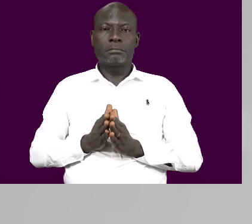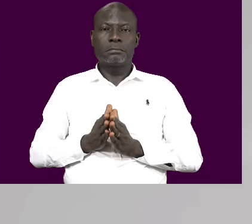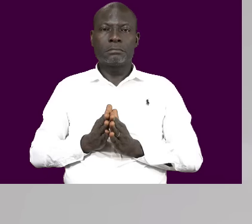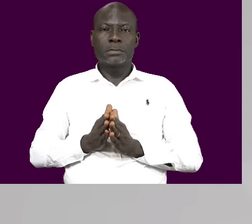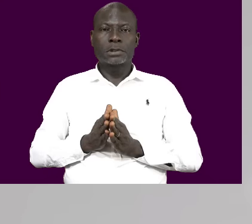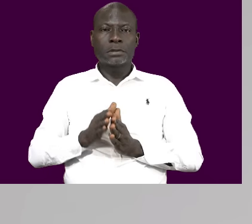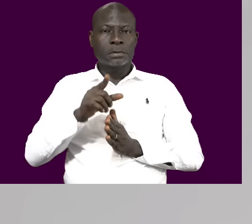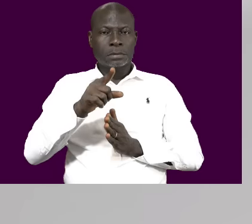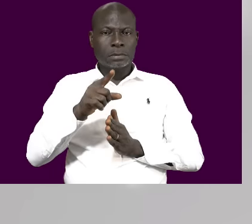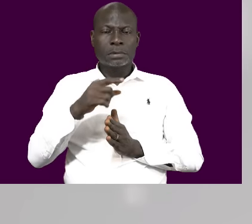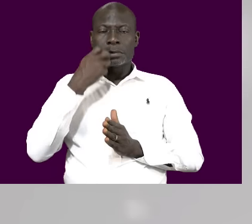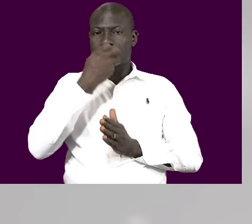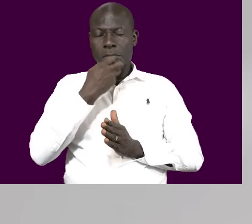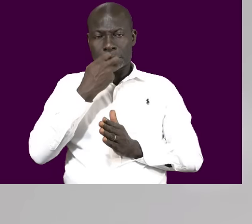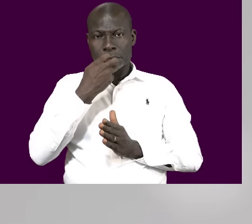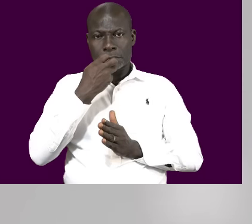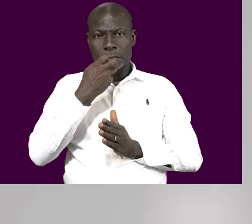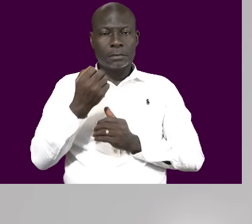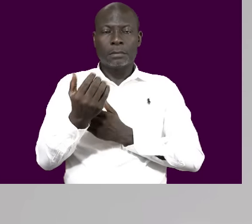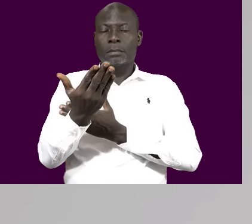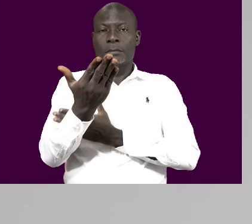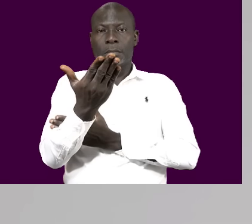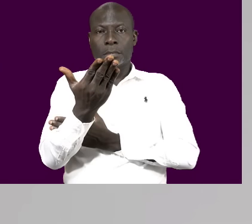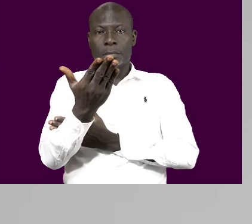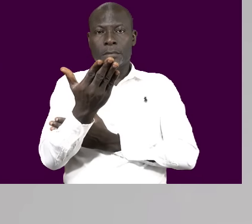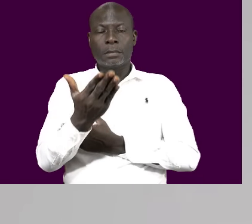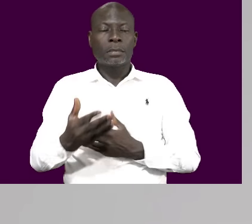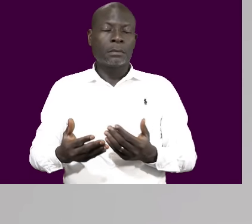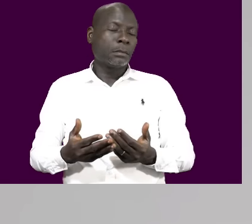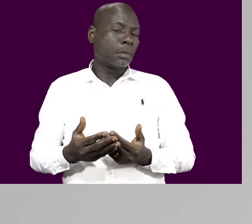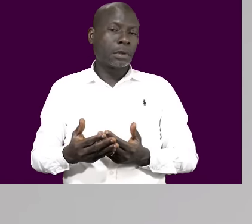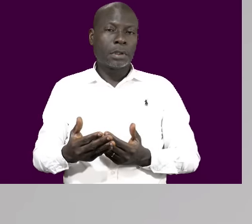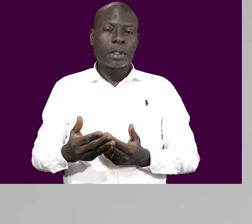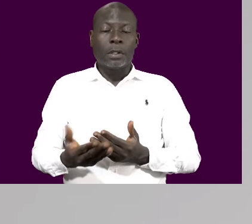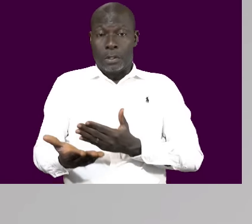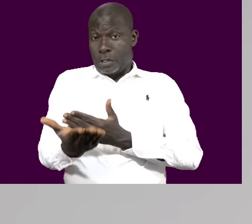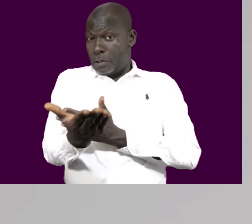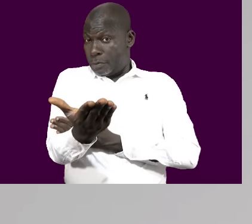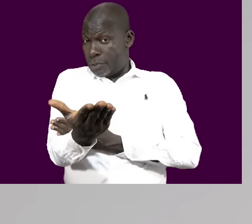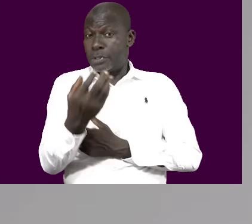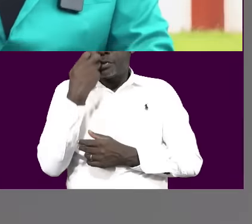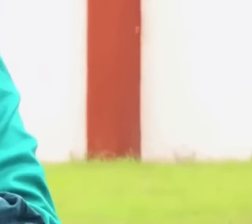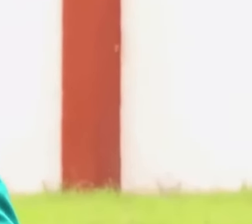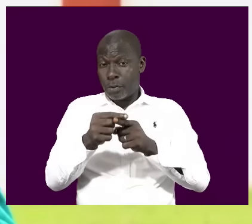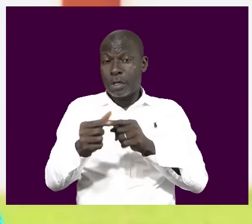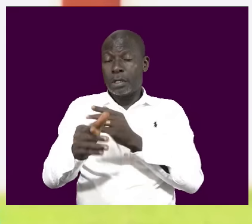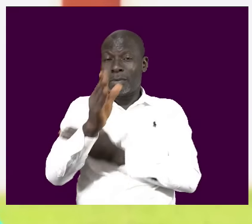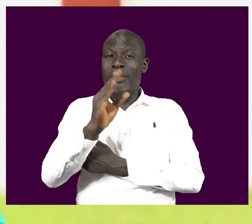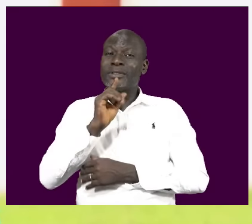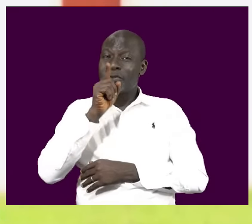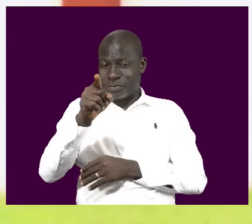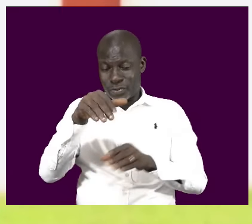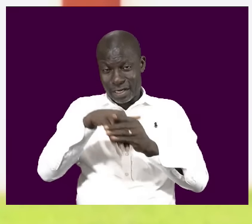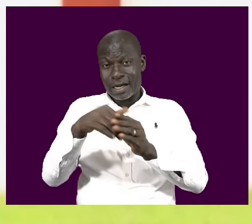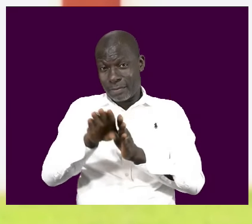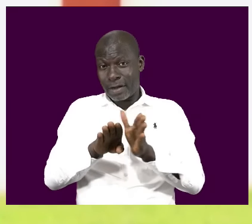Odipa o kan sampai anopai wo na me ba yo me kan yankopon sam no kure kristo suma wo bible mu no